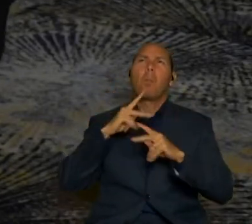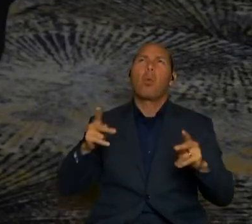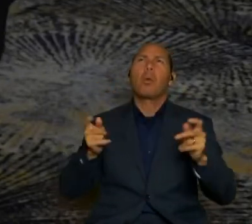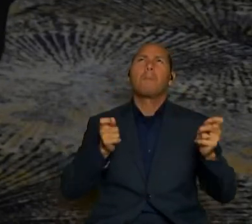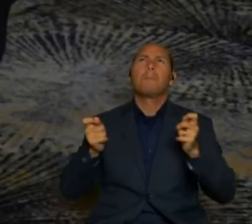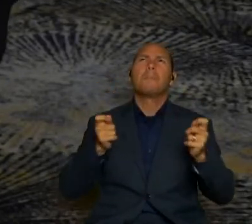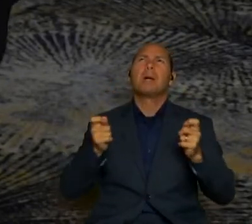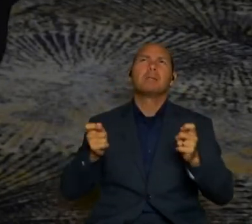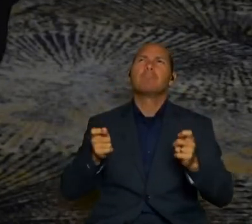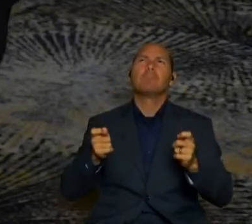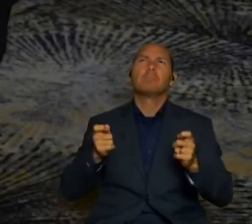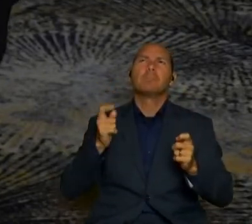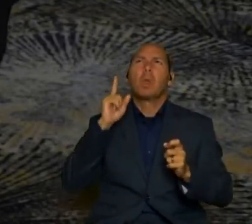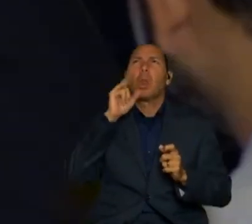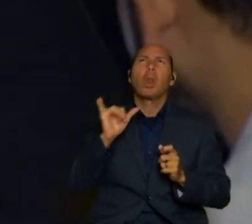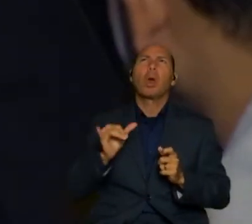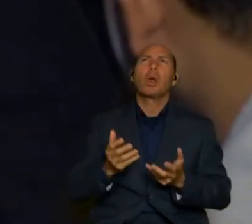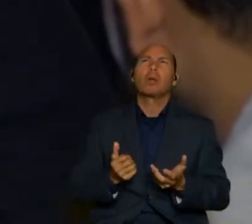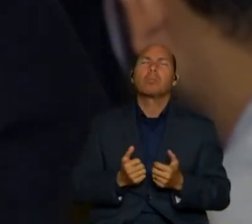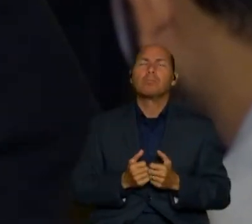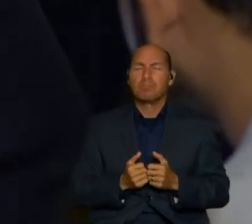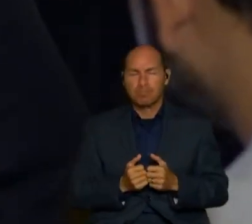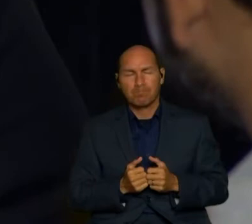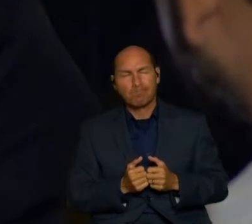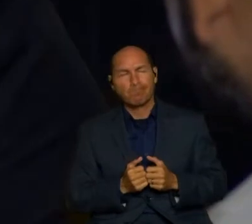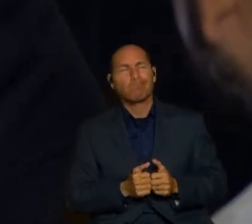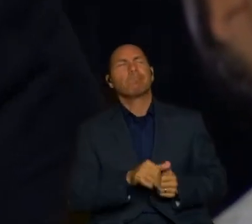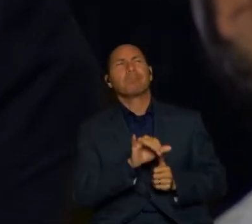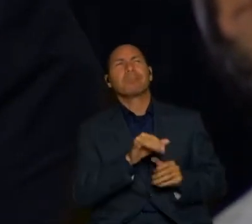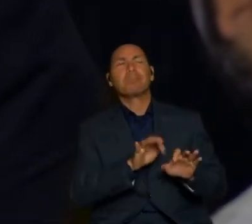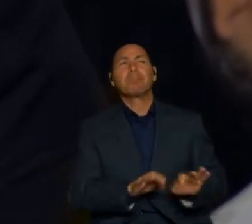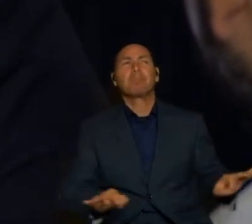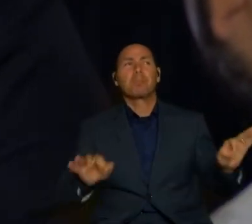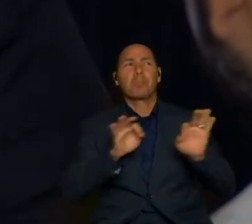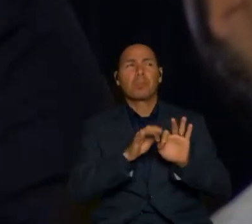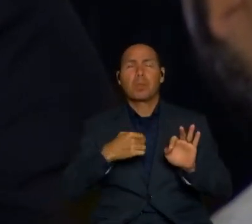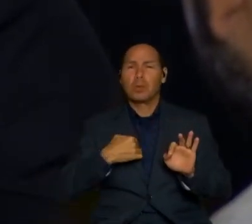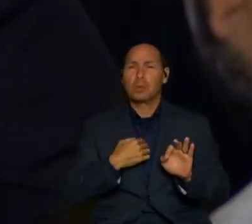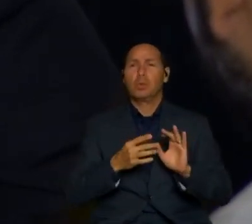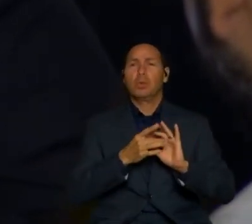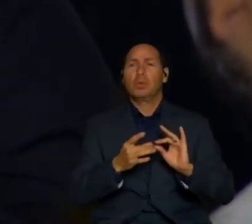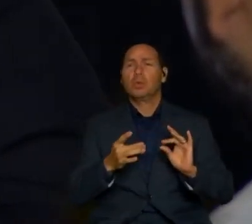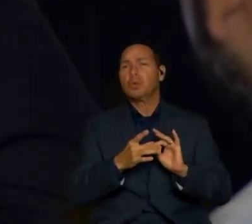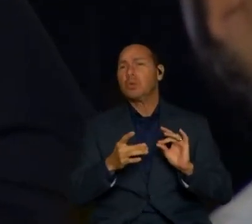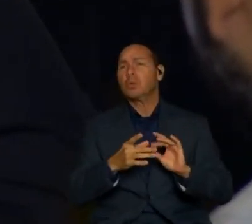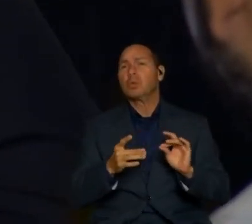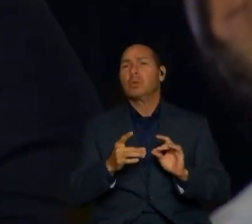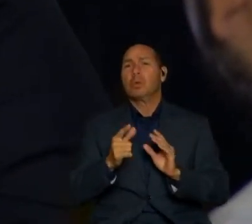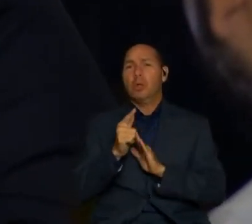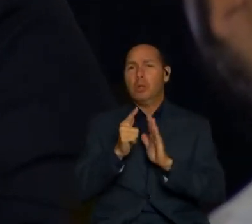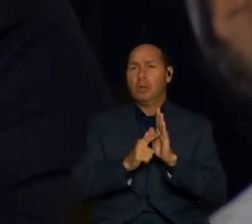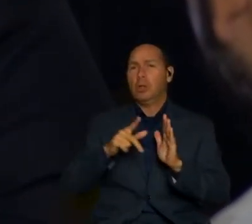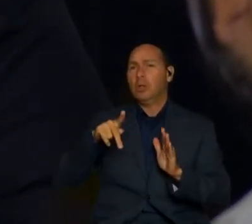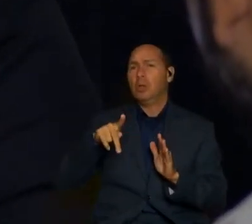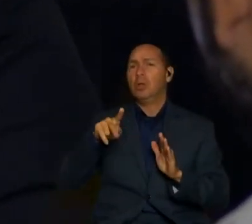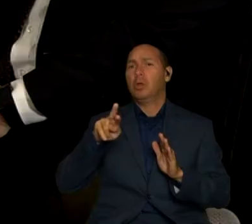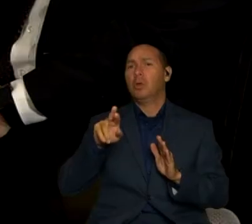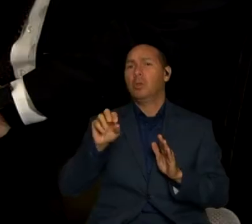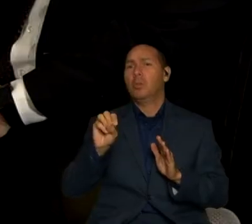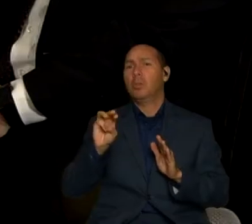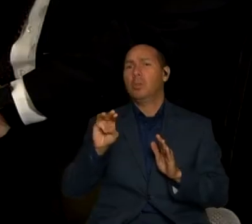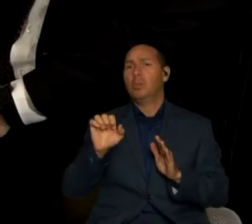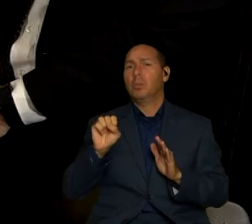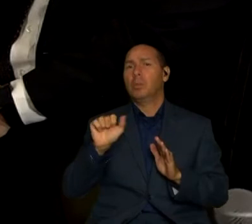the transformation of Puerto Rico? It is critical, and I mentioned the post-promesa concept, the